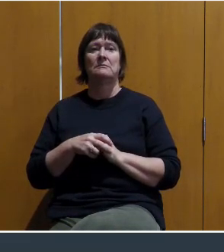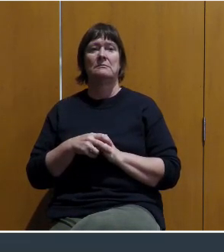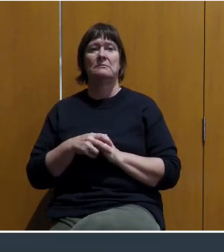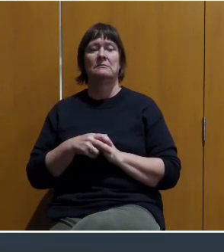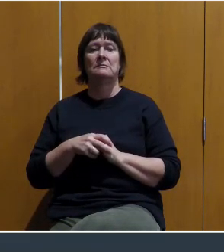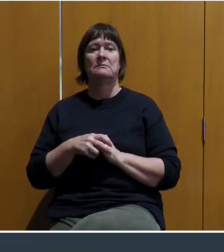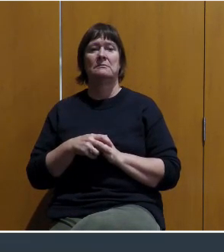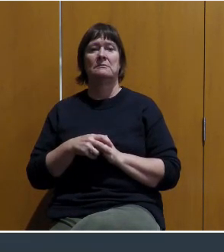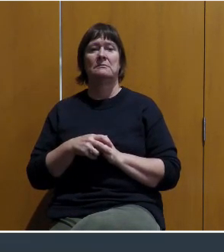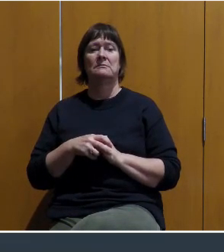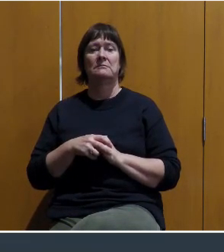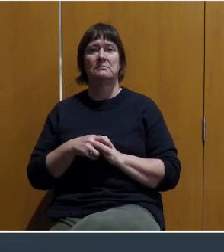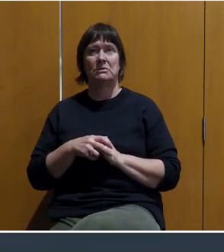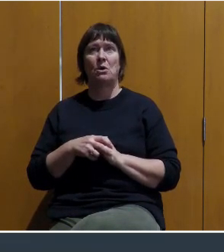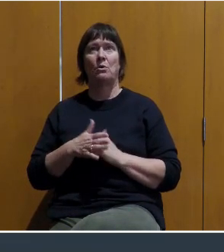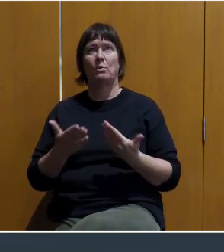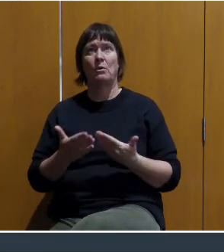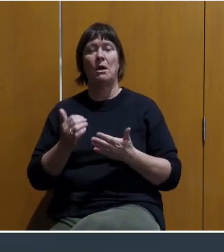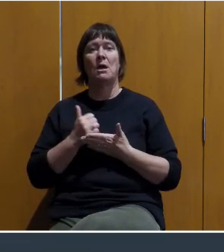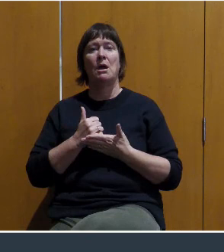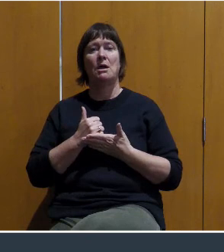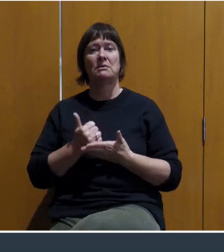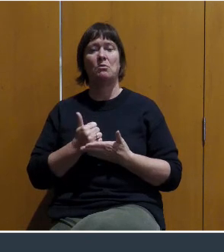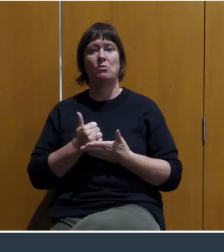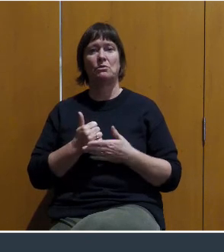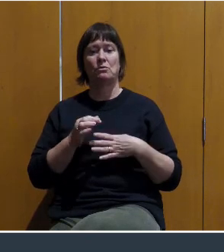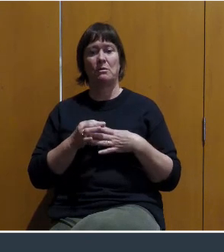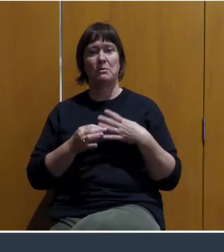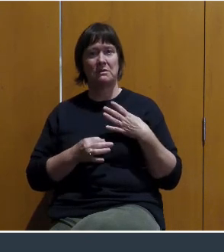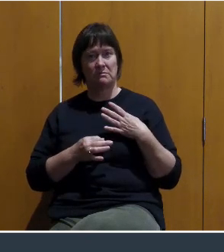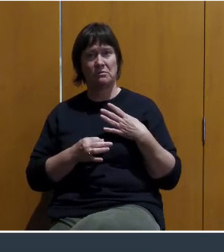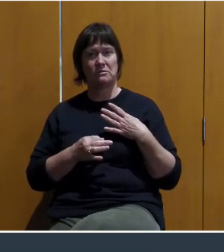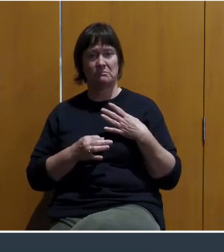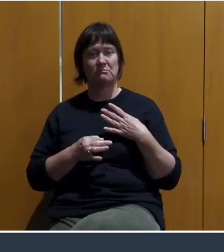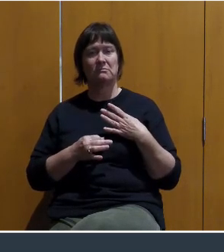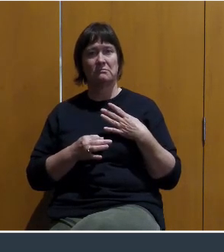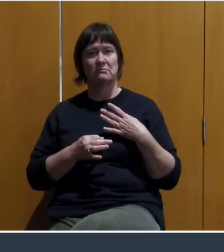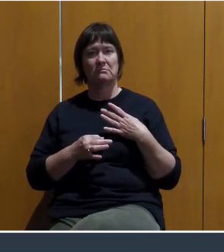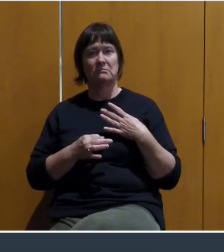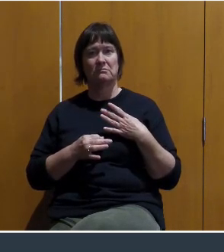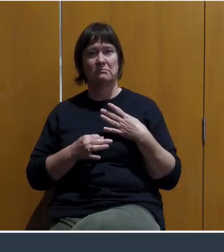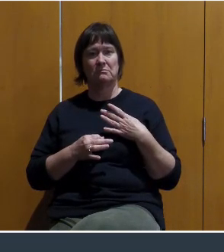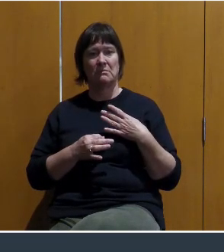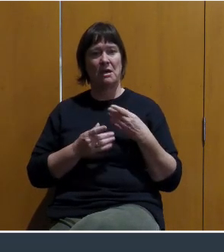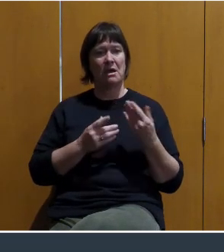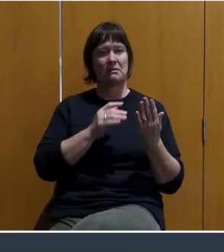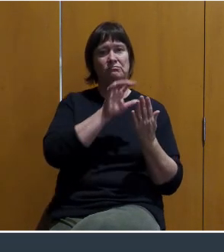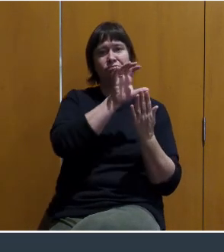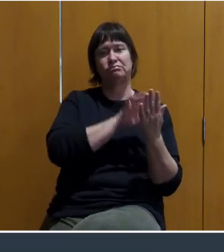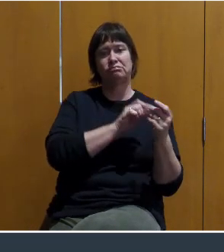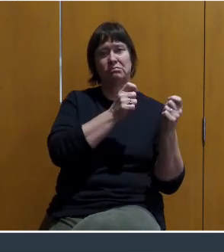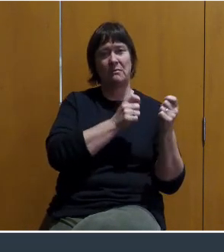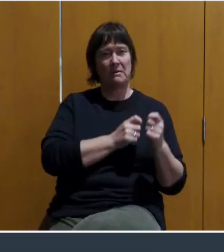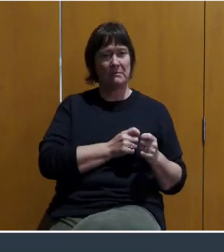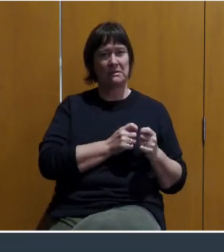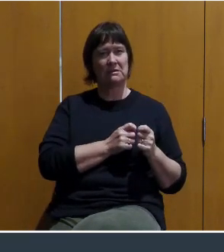say I sort of support as well the principles that councillors you've come up with in those amendments around looking for additional